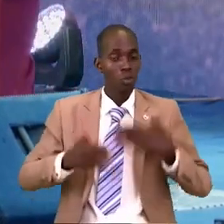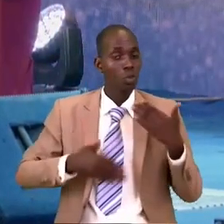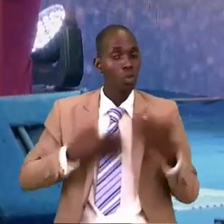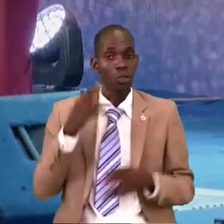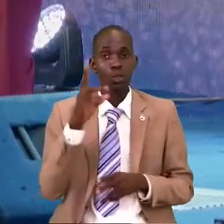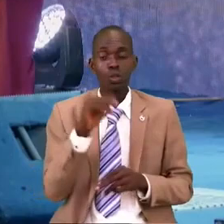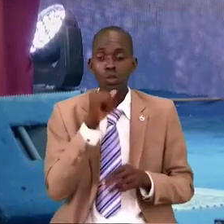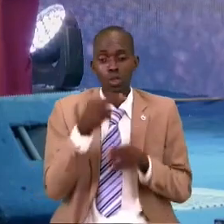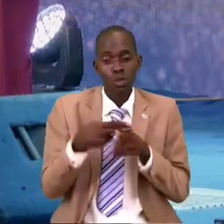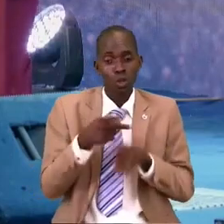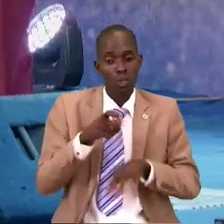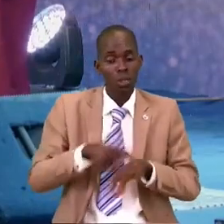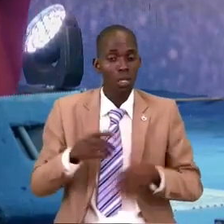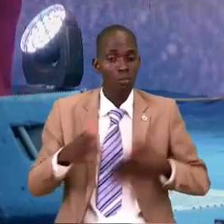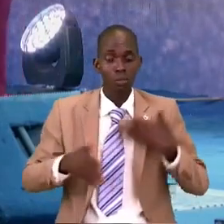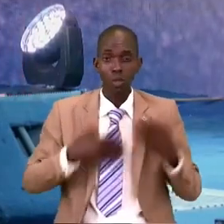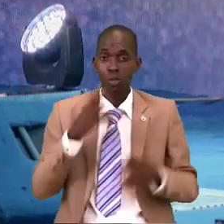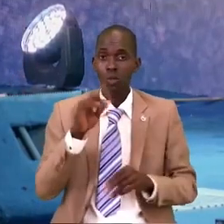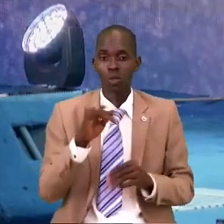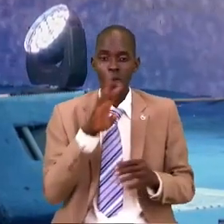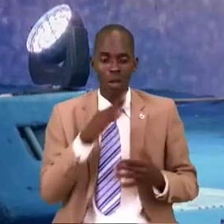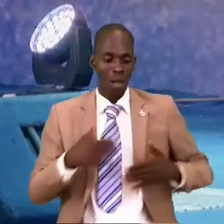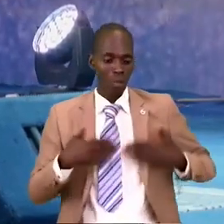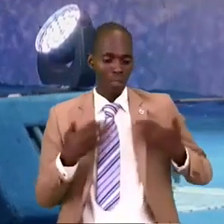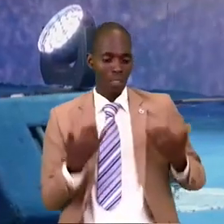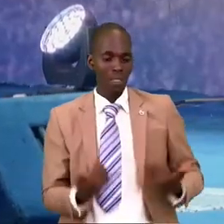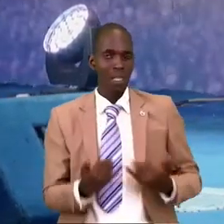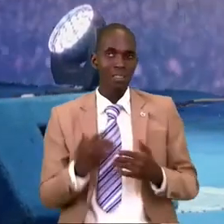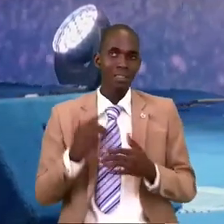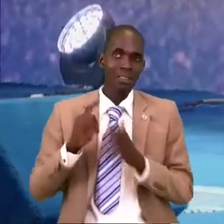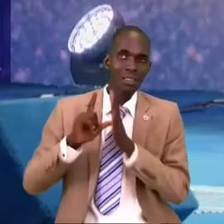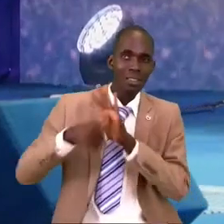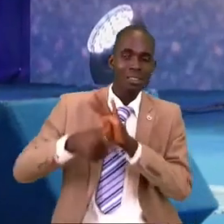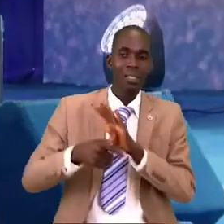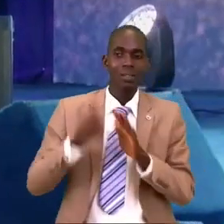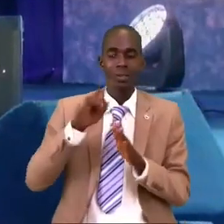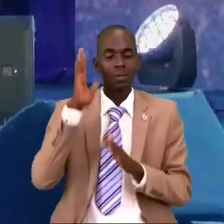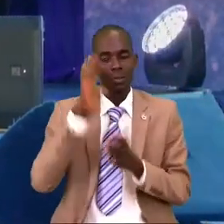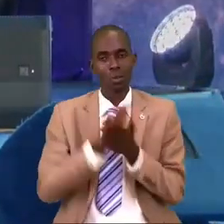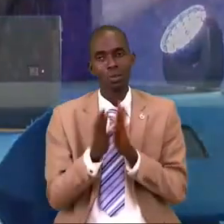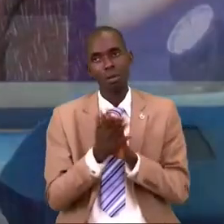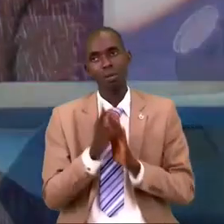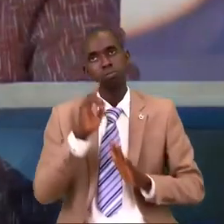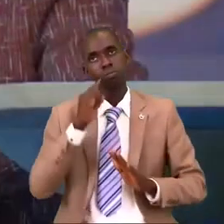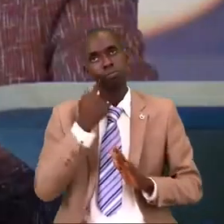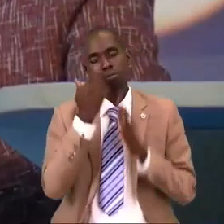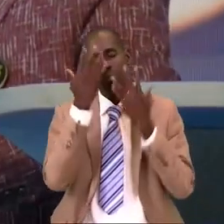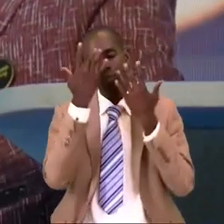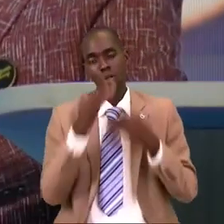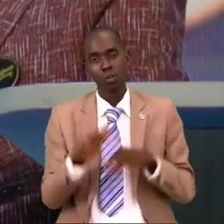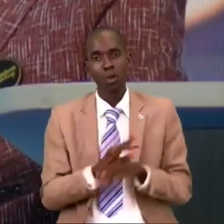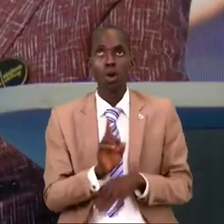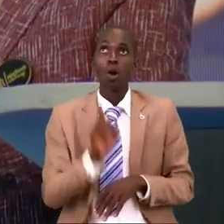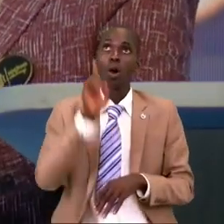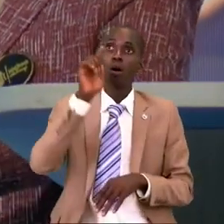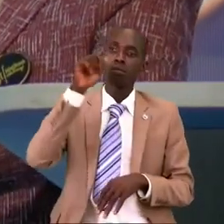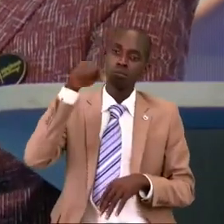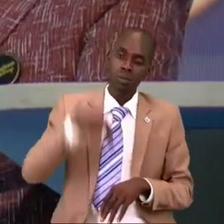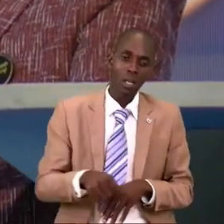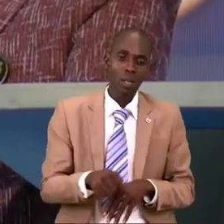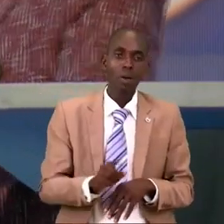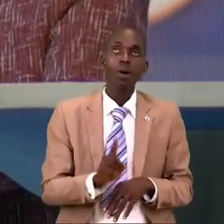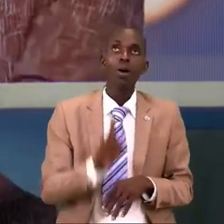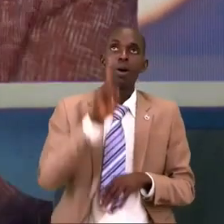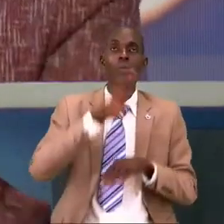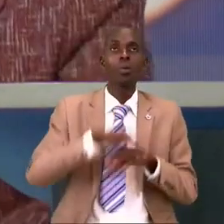down, on the mountain, in the valley. It's not an easy road. And then you're sorrowful every time. In the day, you smile. When you're